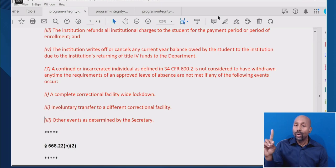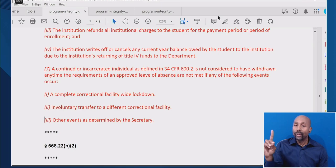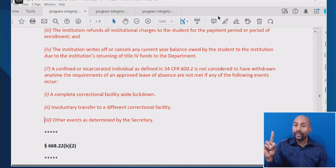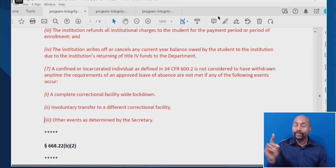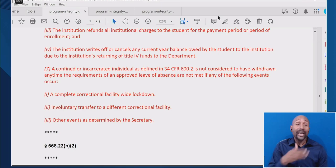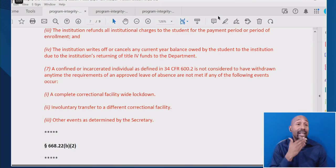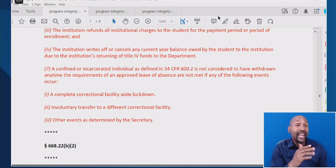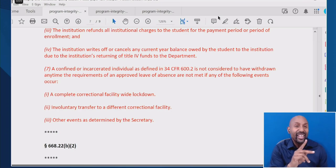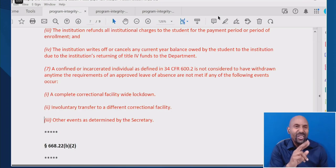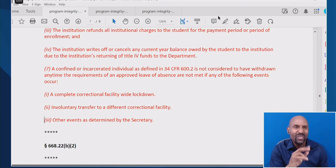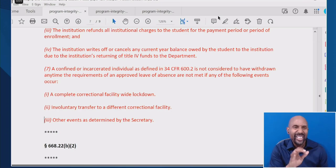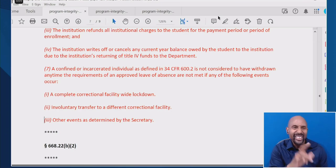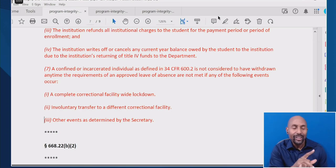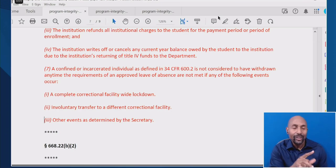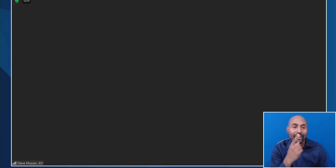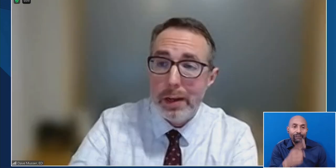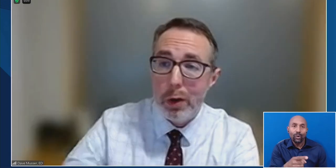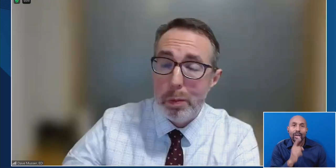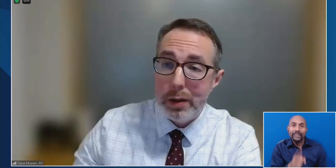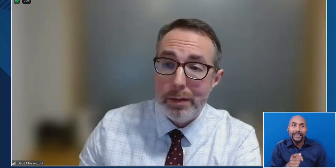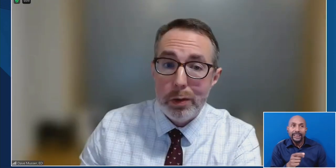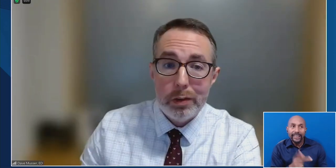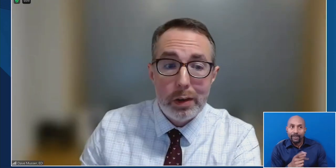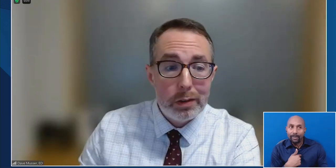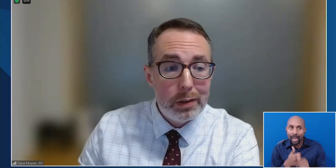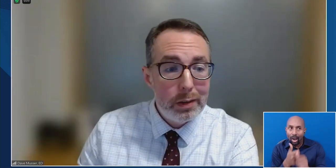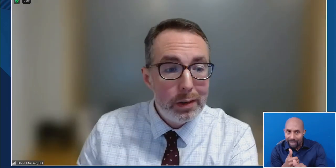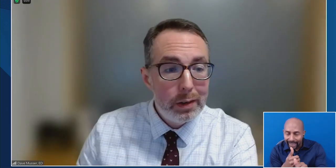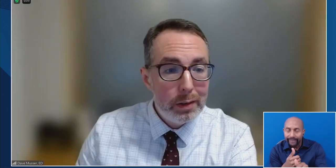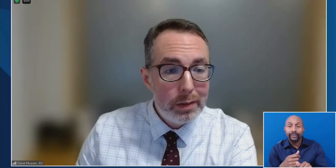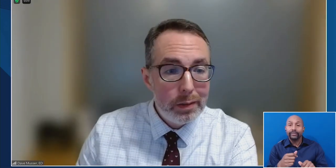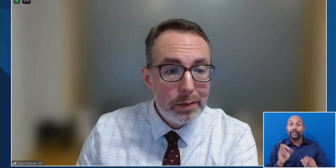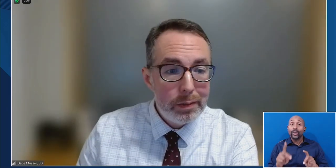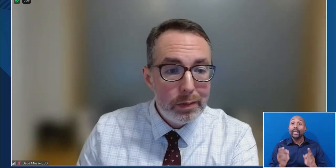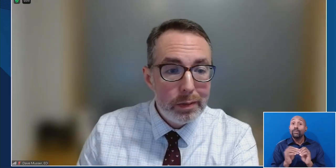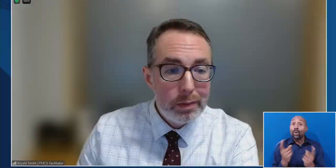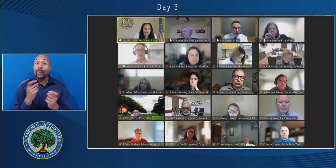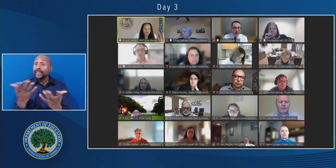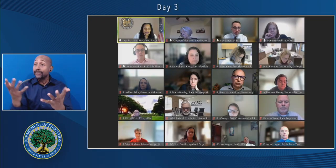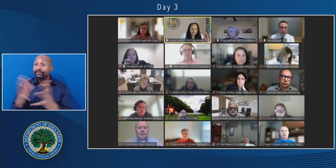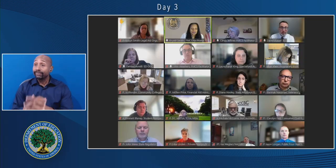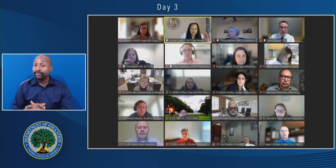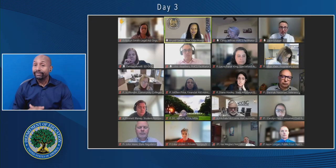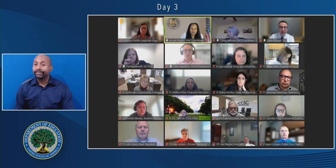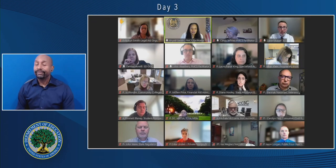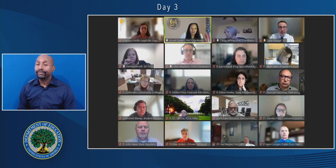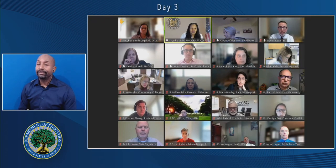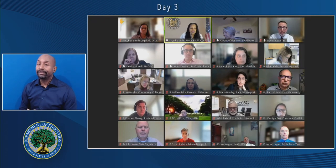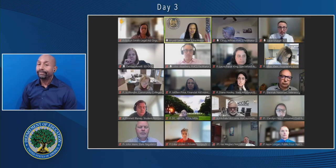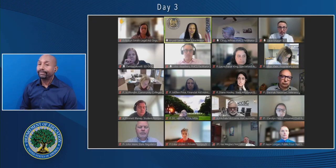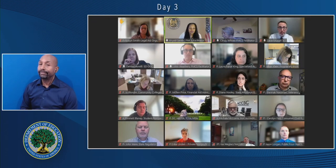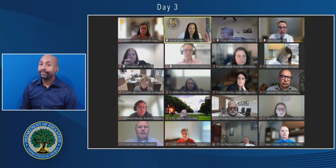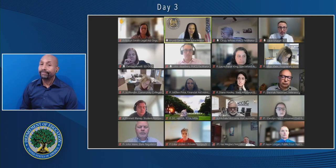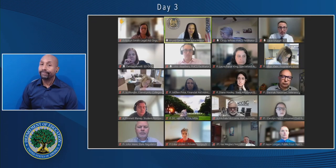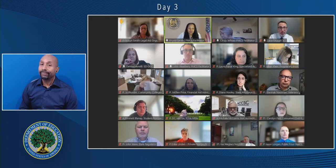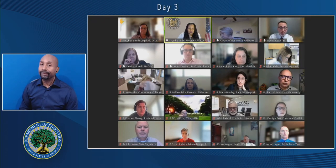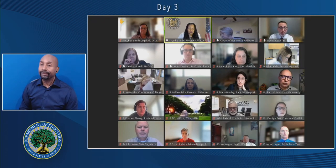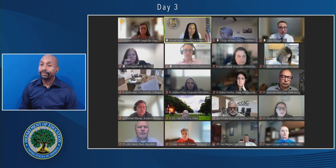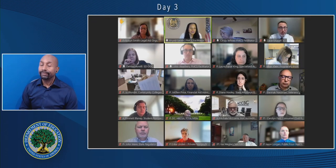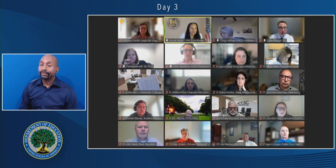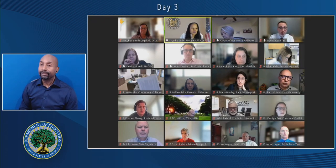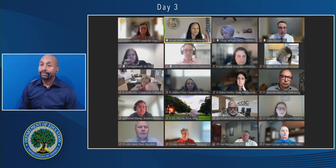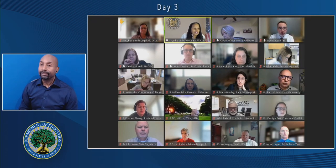for, for keeping me on track, uh, but I'll stop there and open it up for discussion. Okay. Seeing nothing initially from